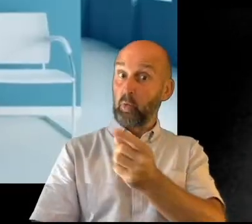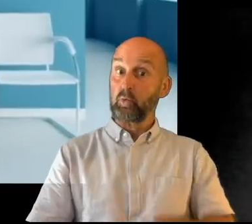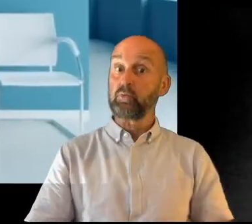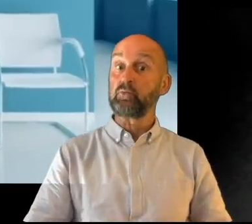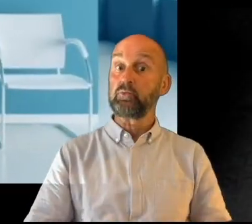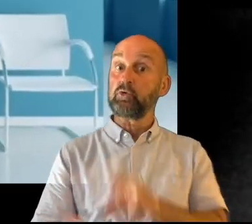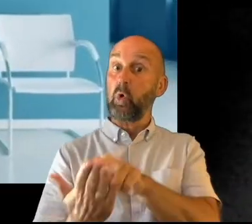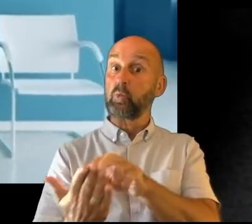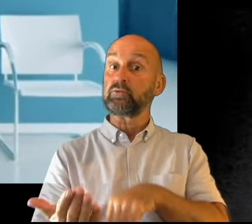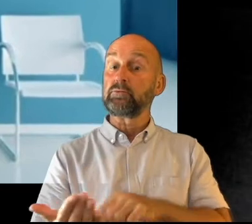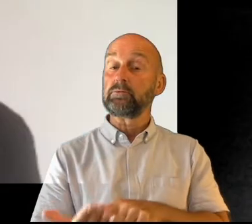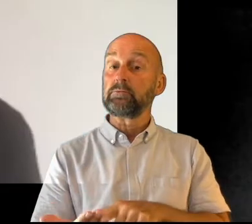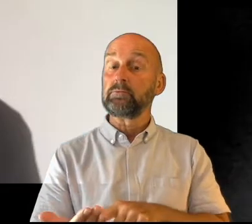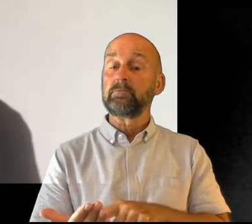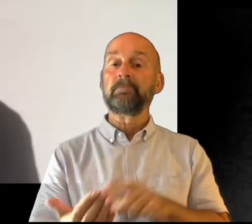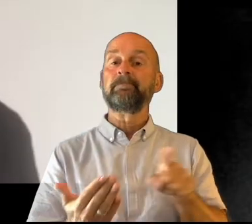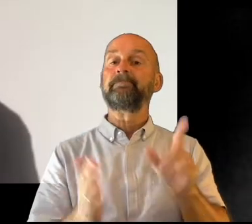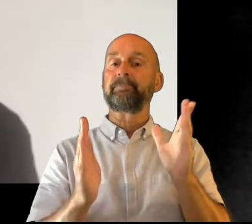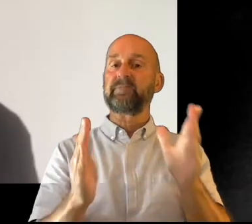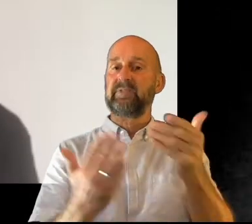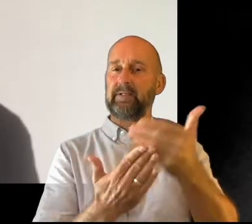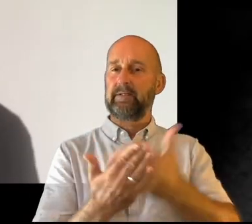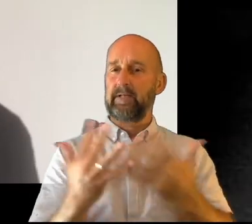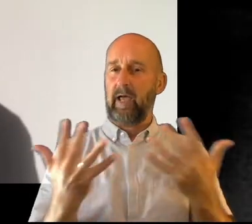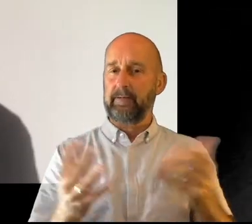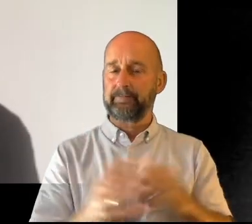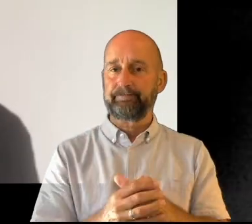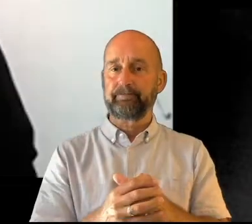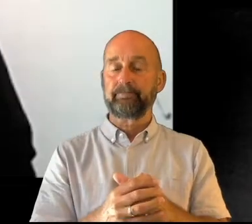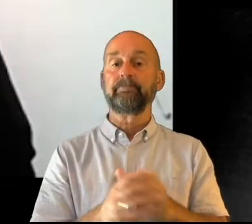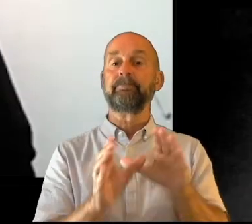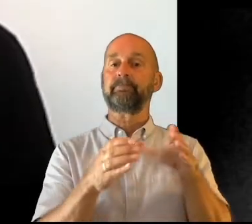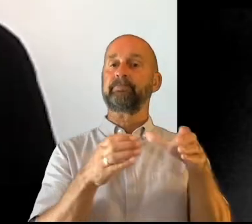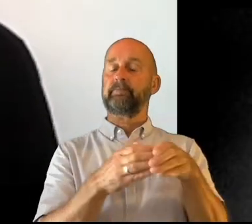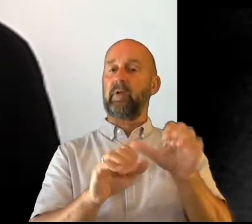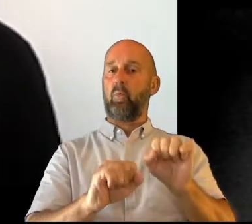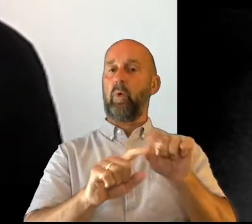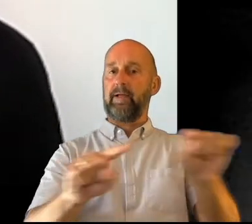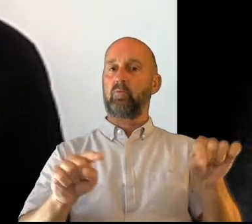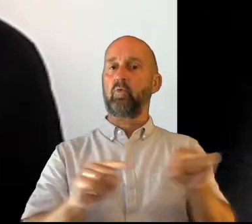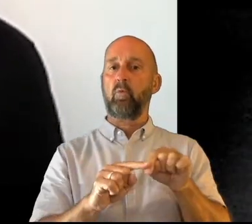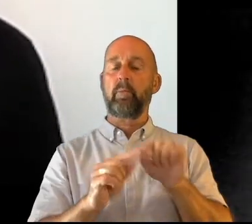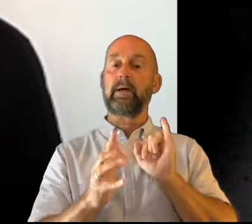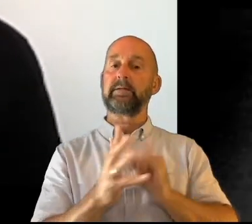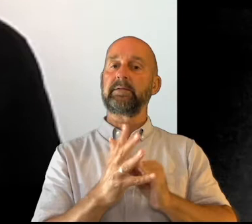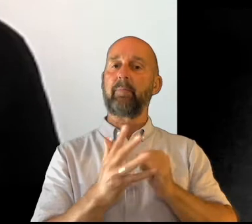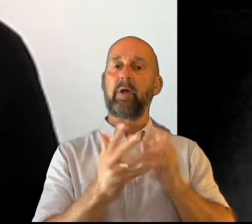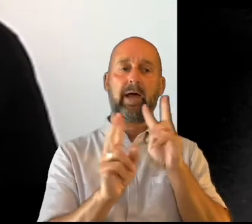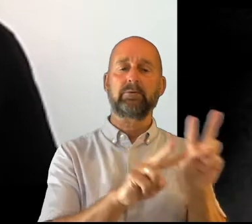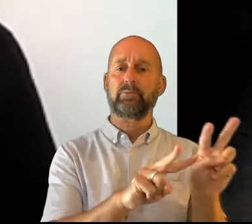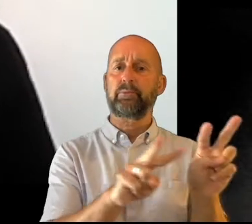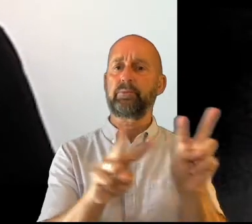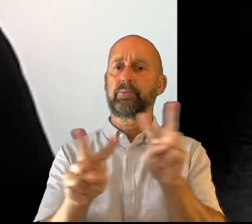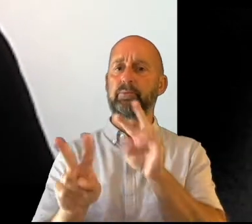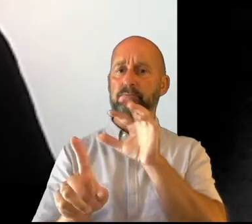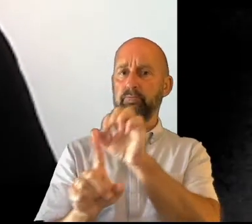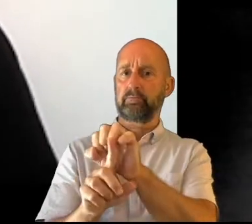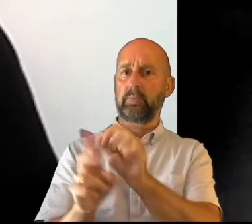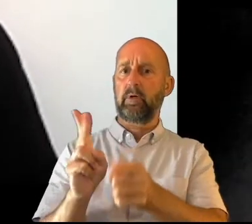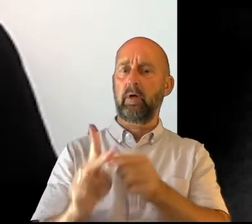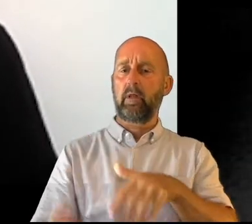Scene 10. Internal. Department of Health and Economics waiting room. Day. Samrah looks around the room. She spots another